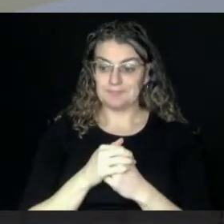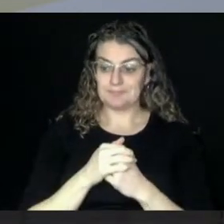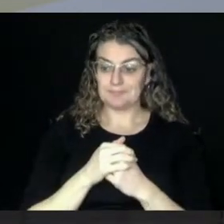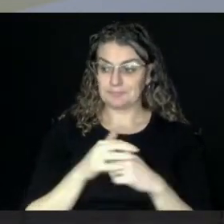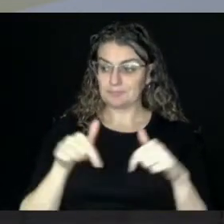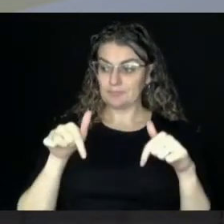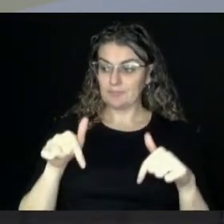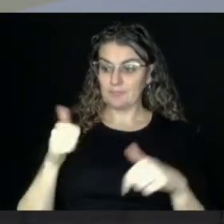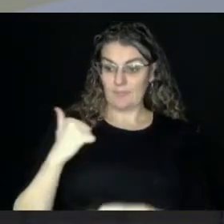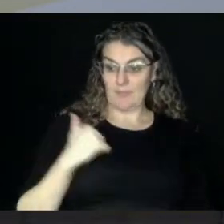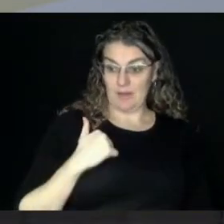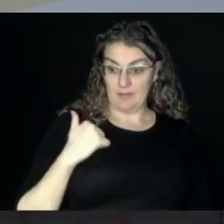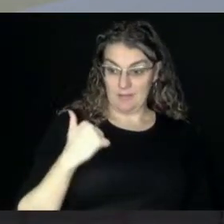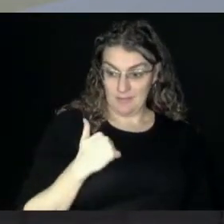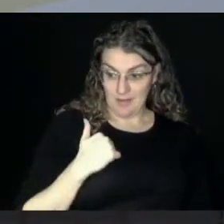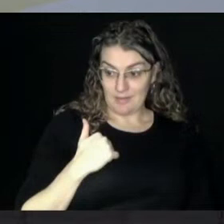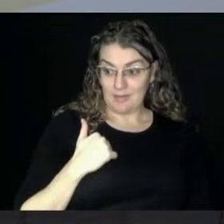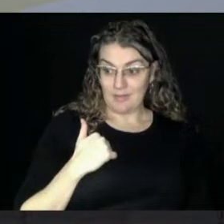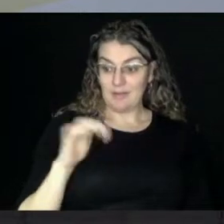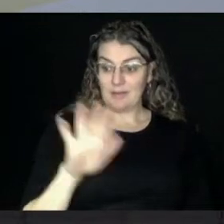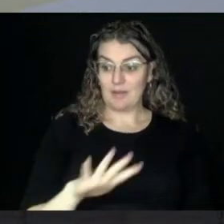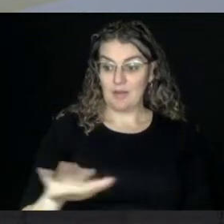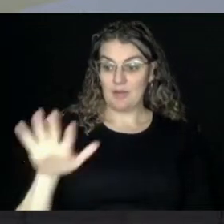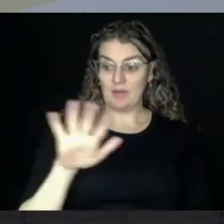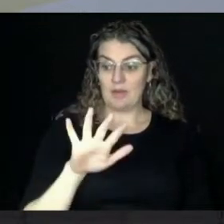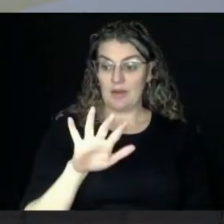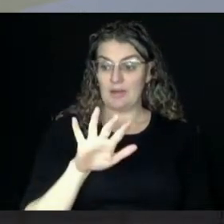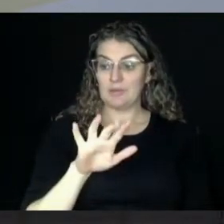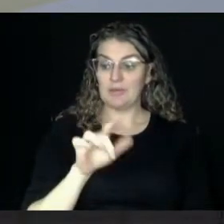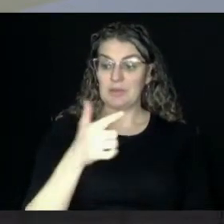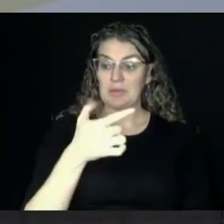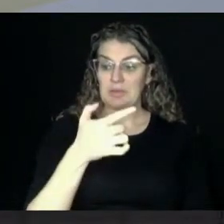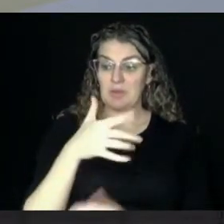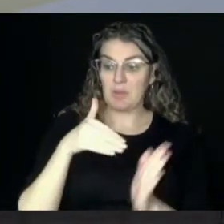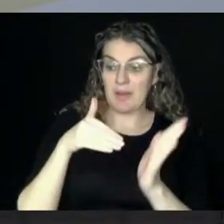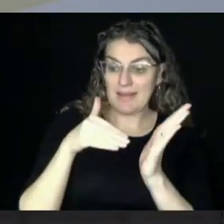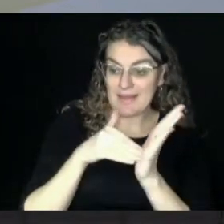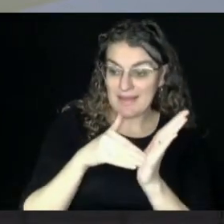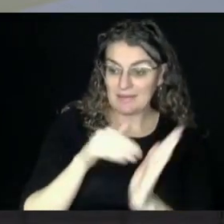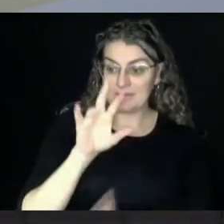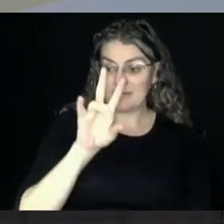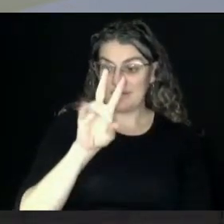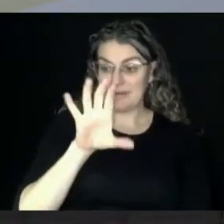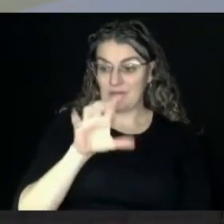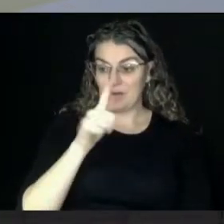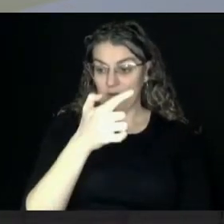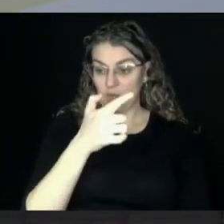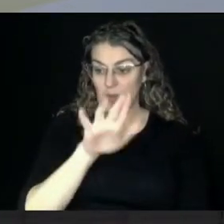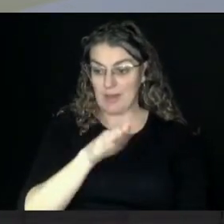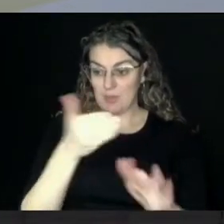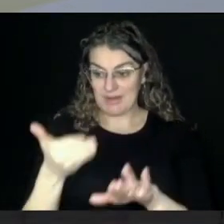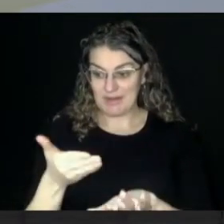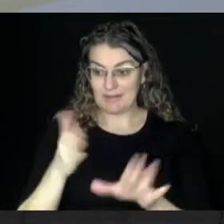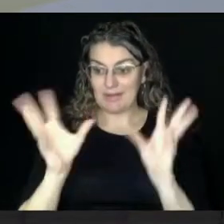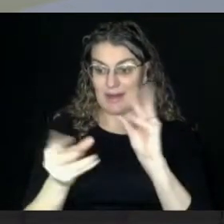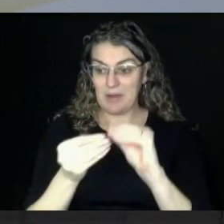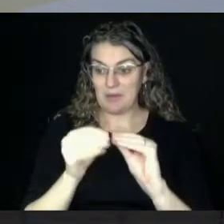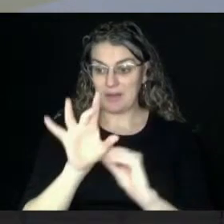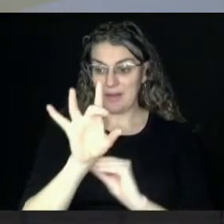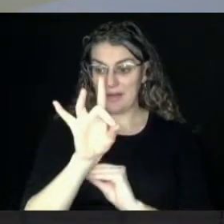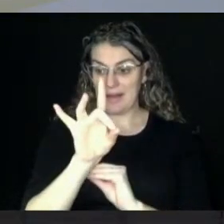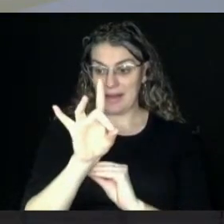to 850,000 cases and more than 21,700 deaths related to COVID-19.